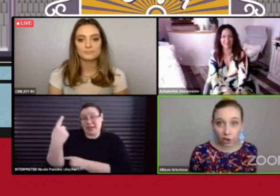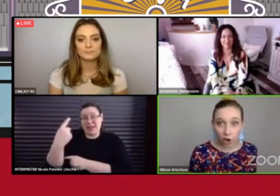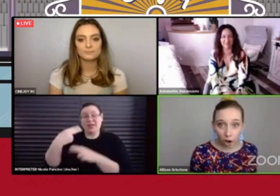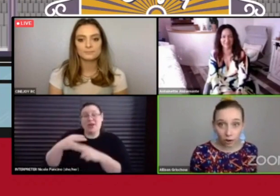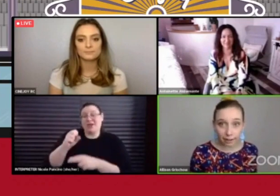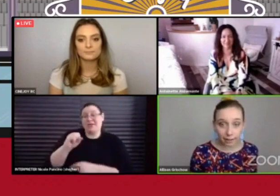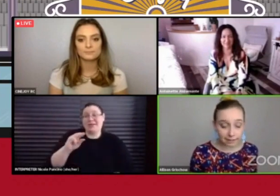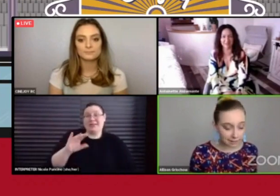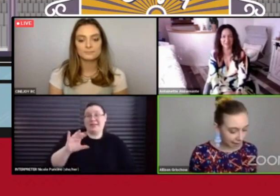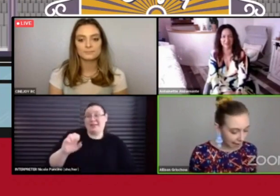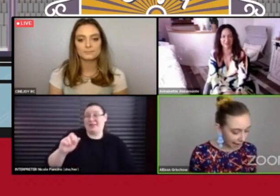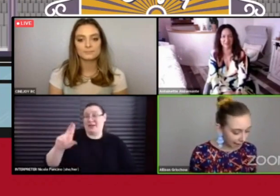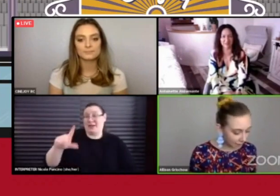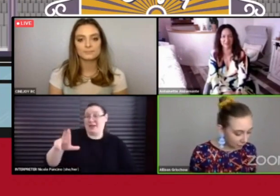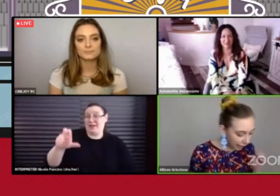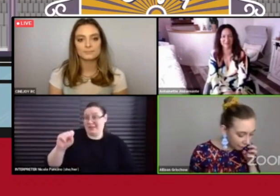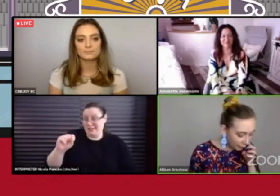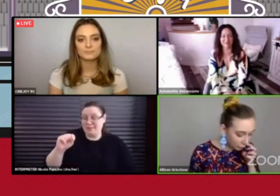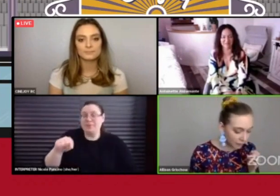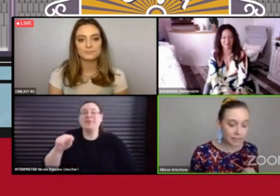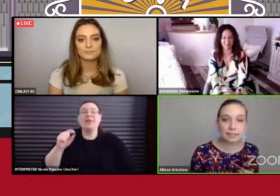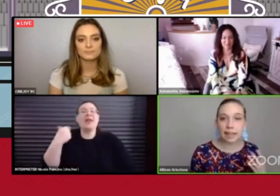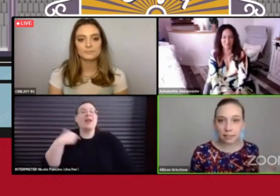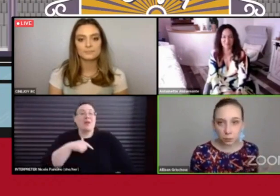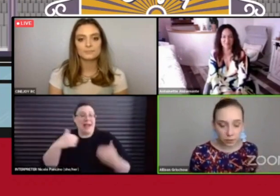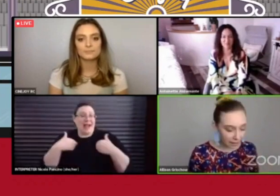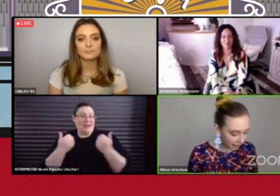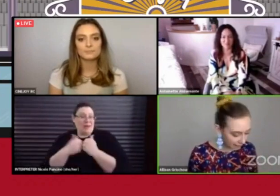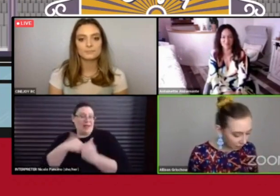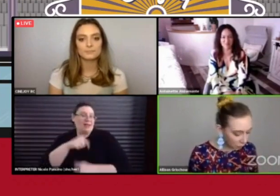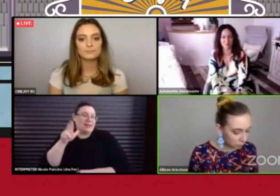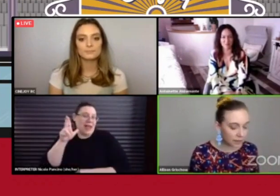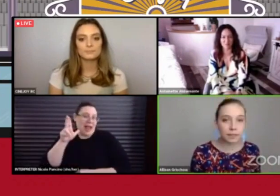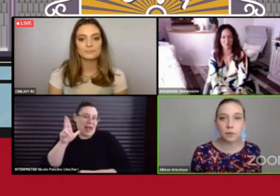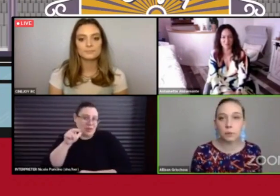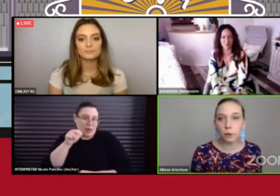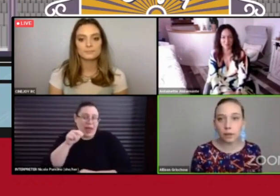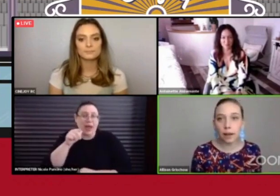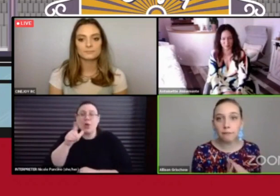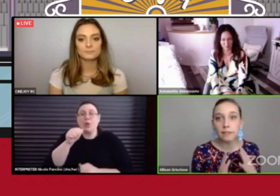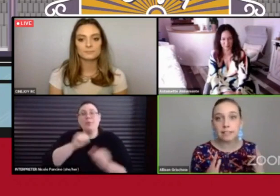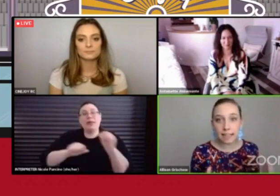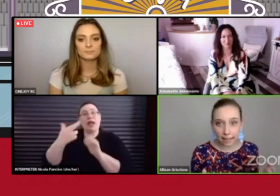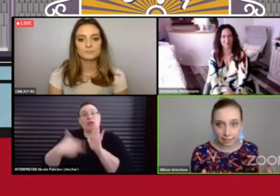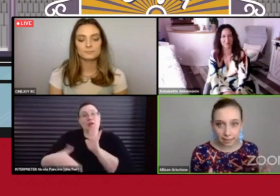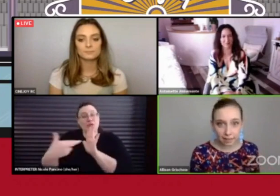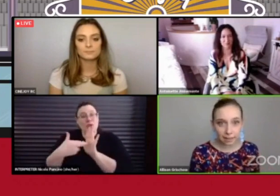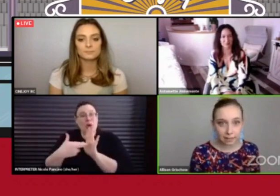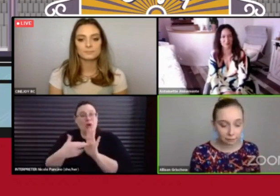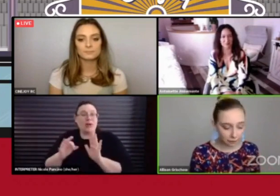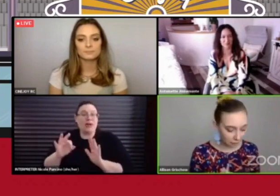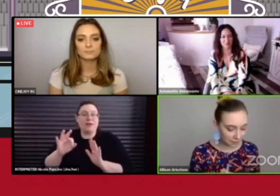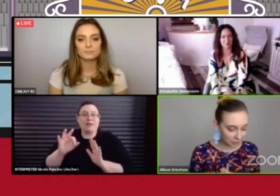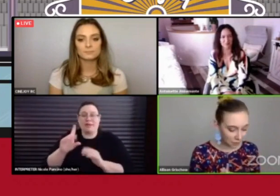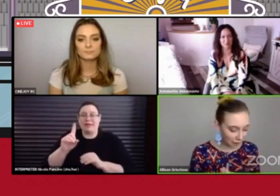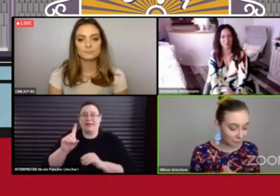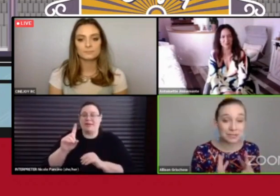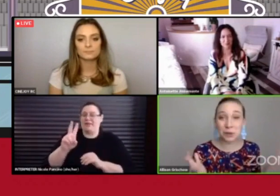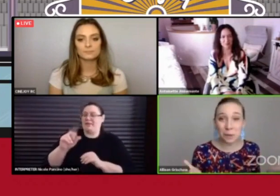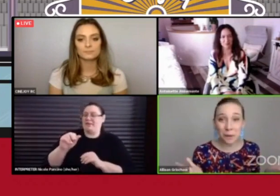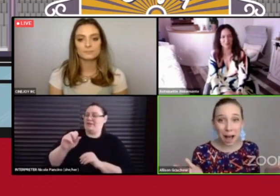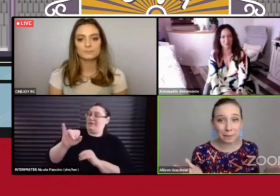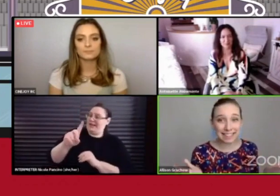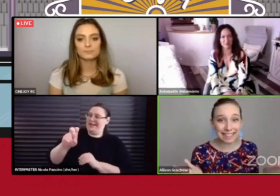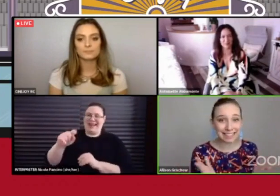since august and we have here with us antoinette who played the role of vedette in the film so